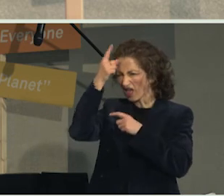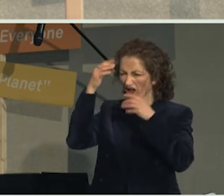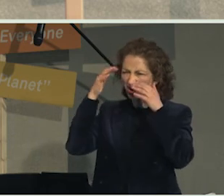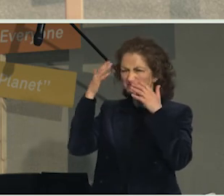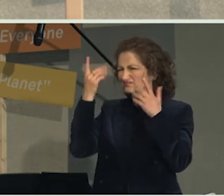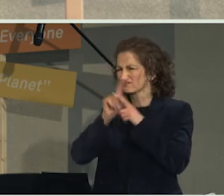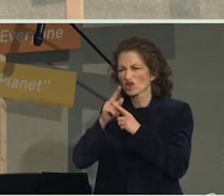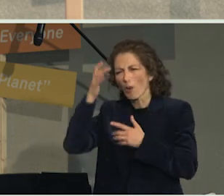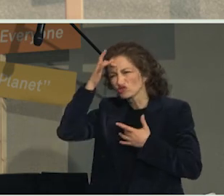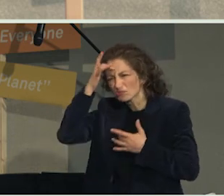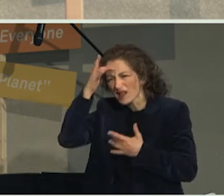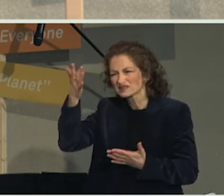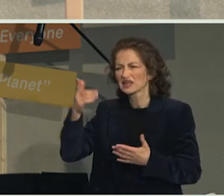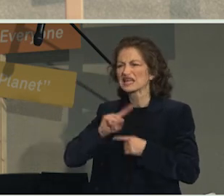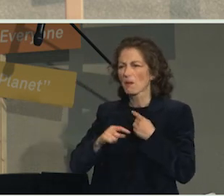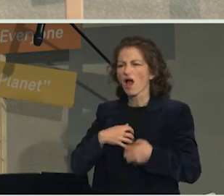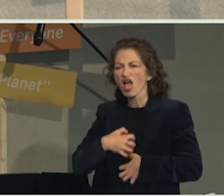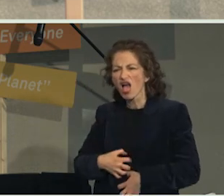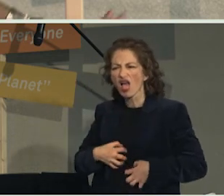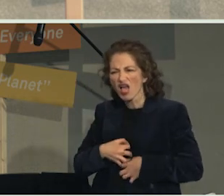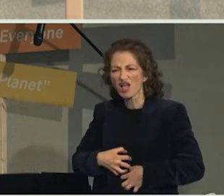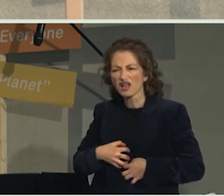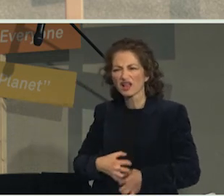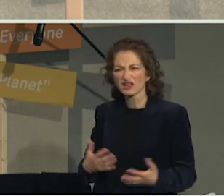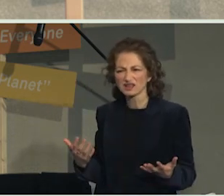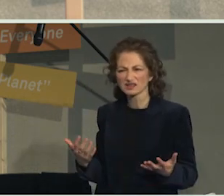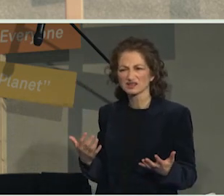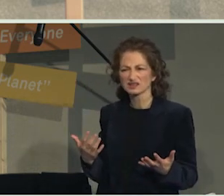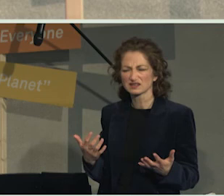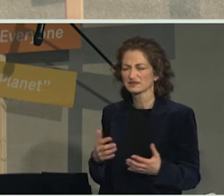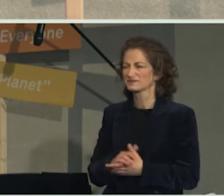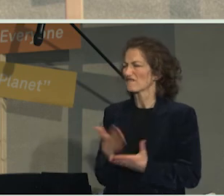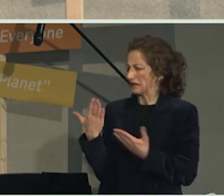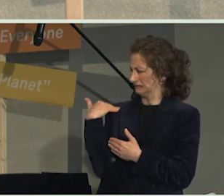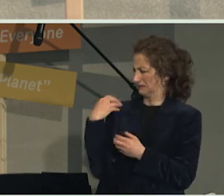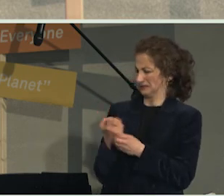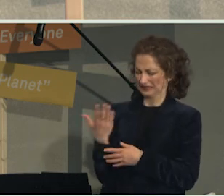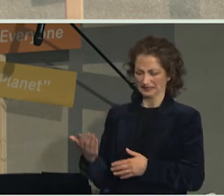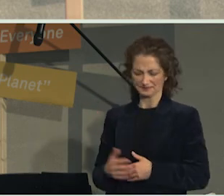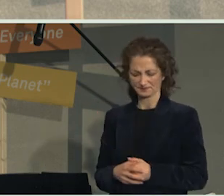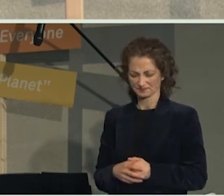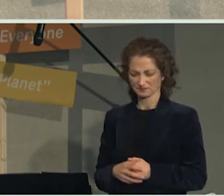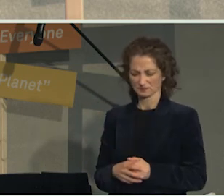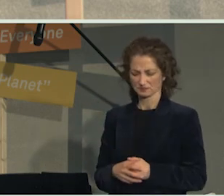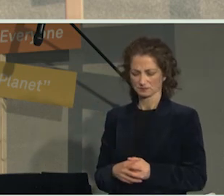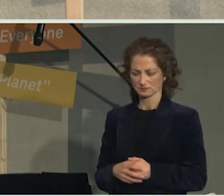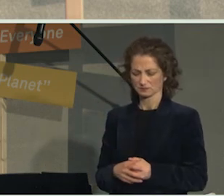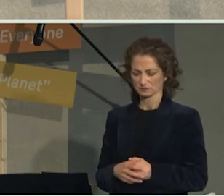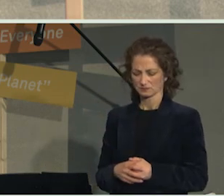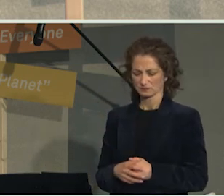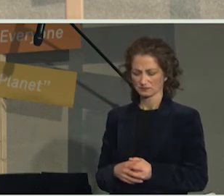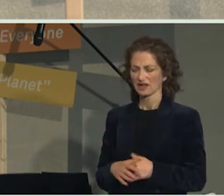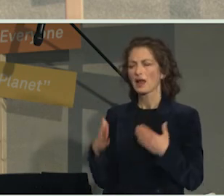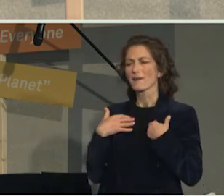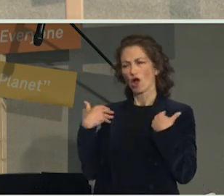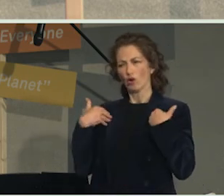leave a token of my indignity all over the understated interiors of the F Club. The war inside my body